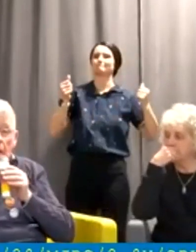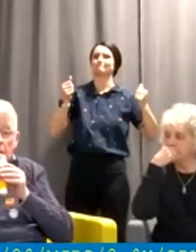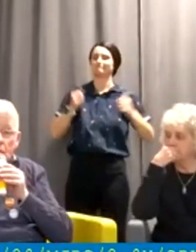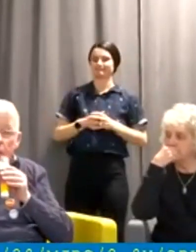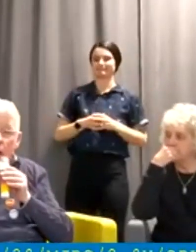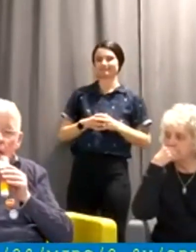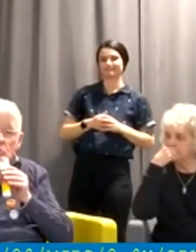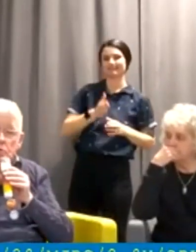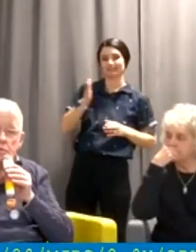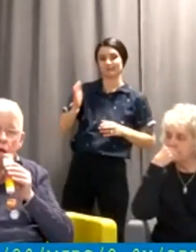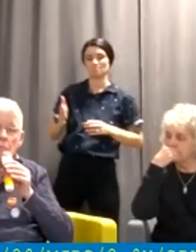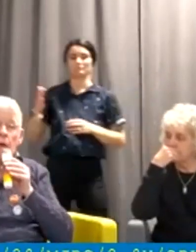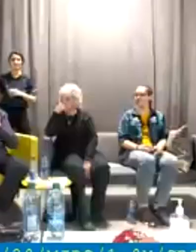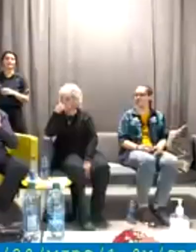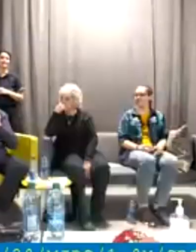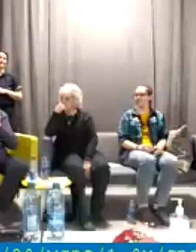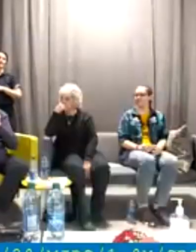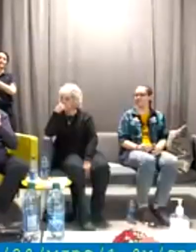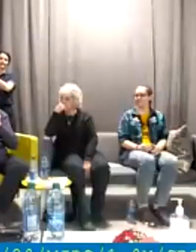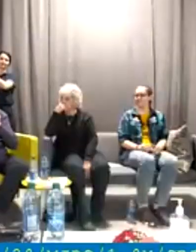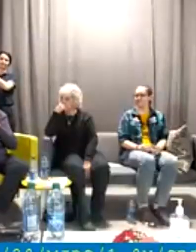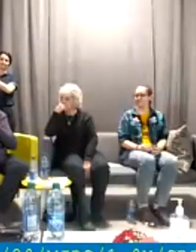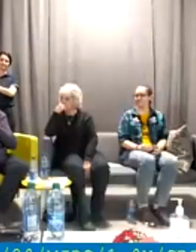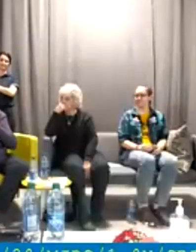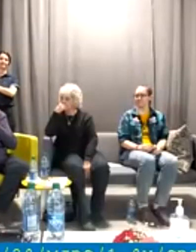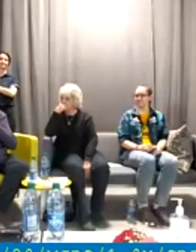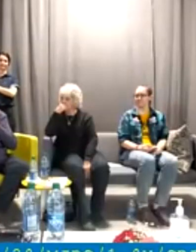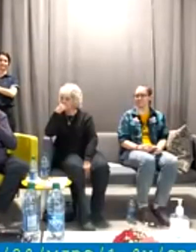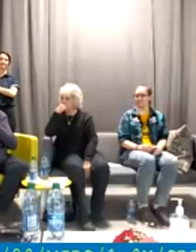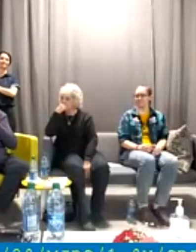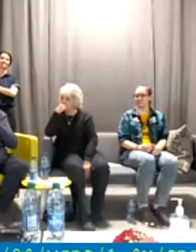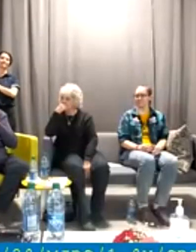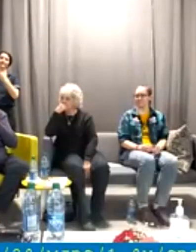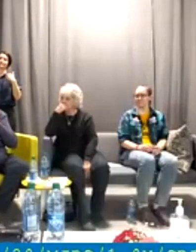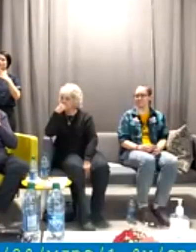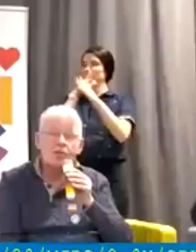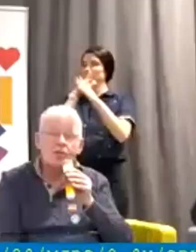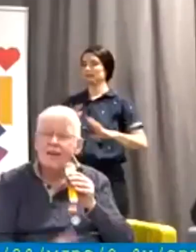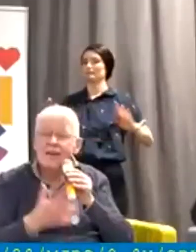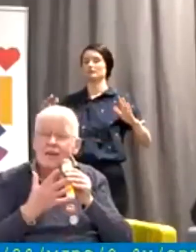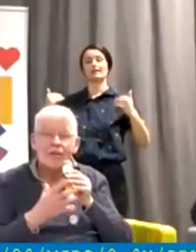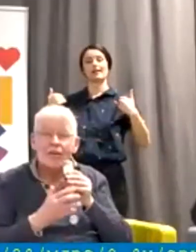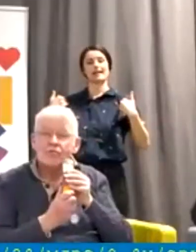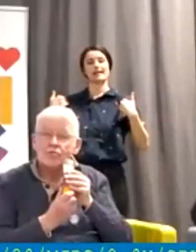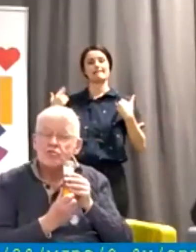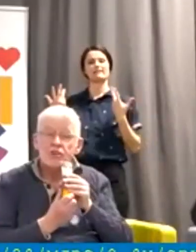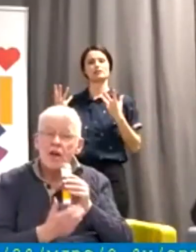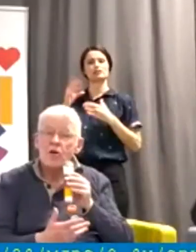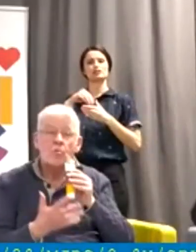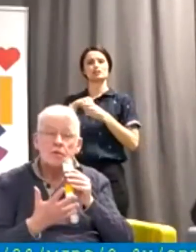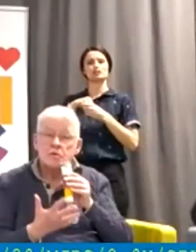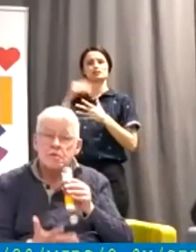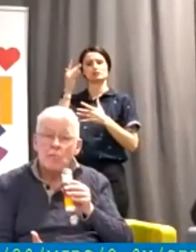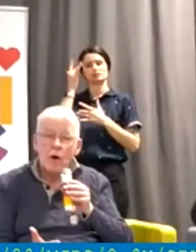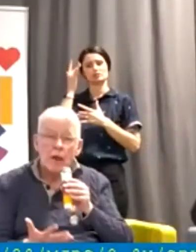A mentor of mine used to say, in our secrets lies our sickness. And to